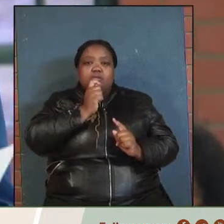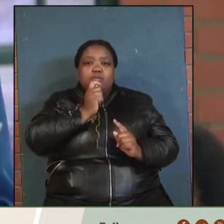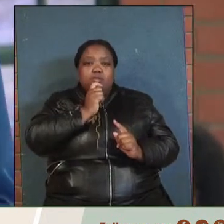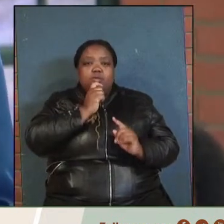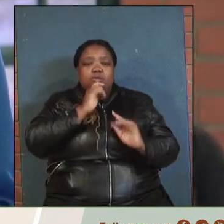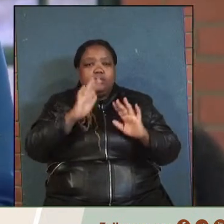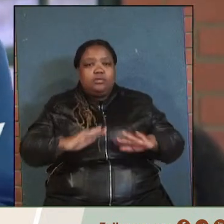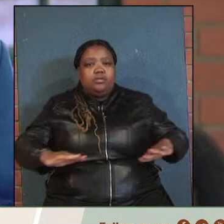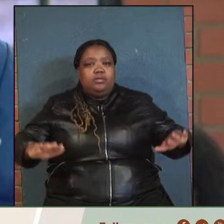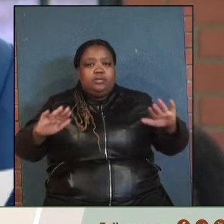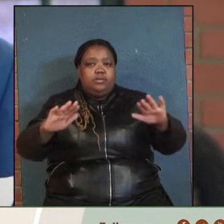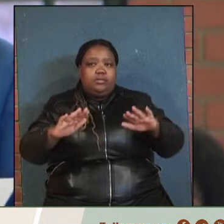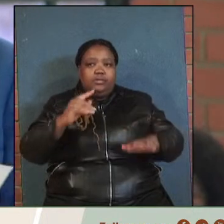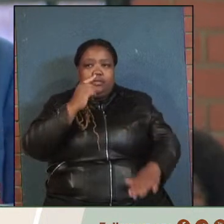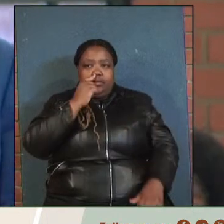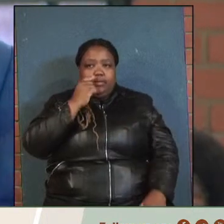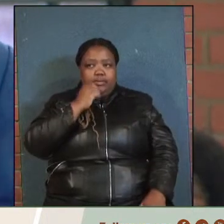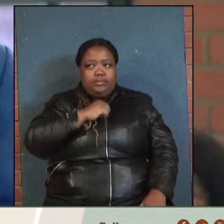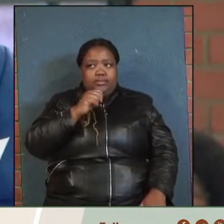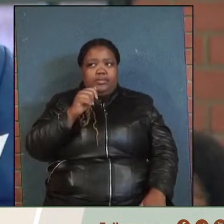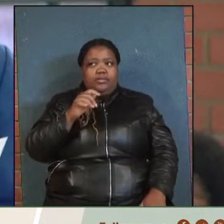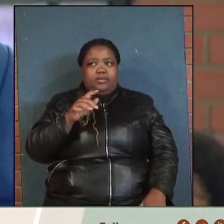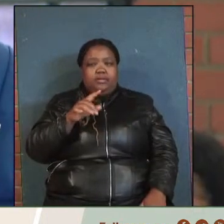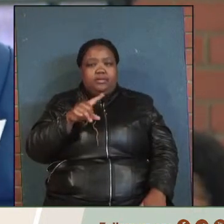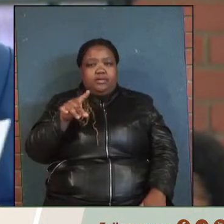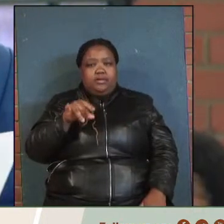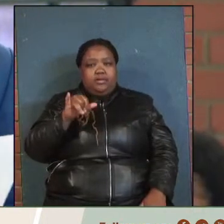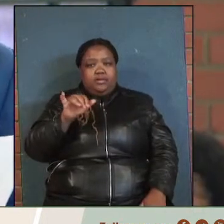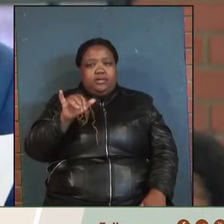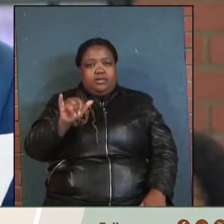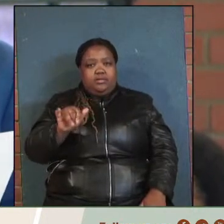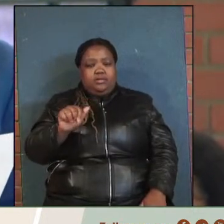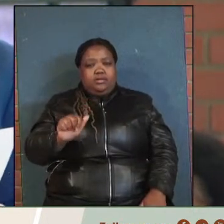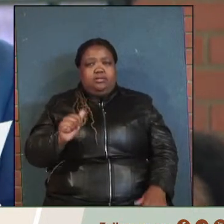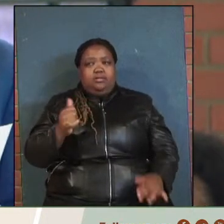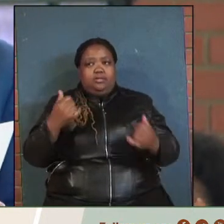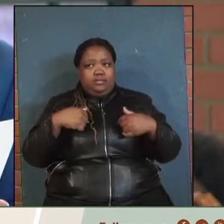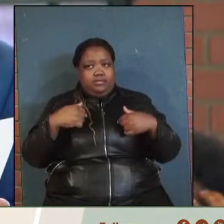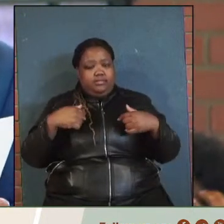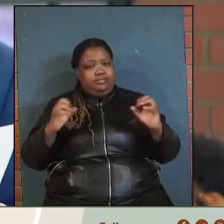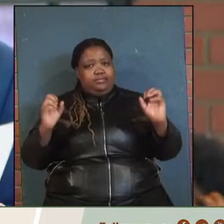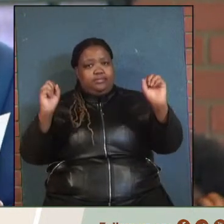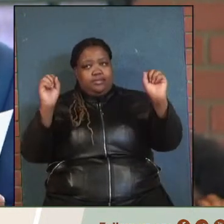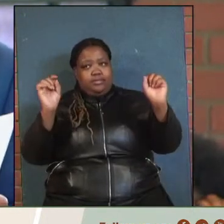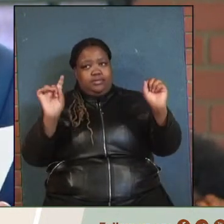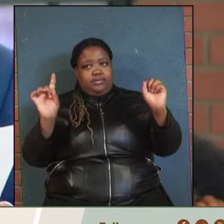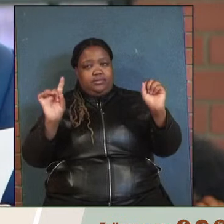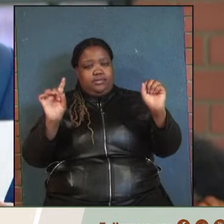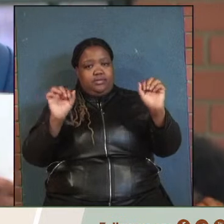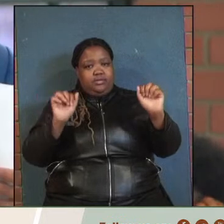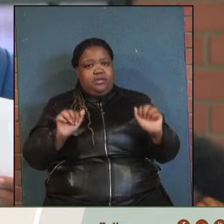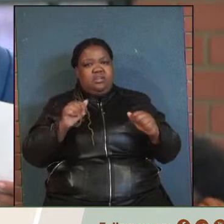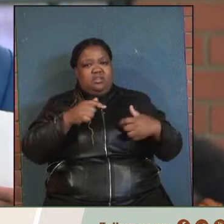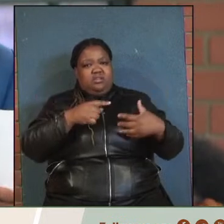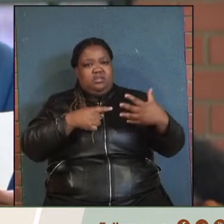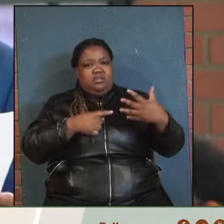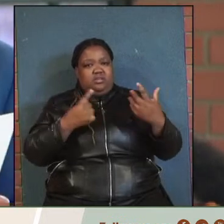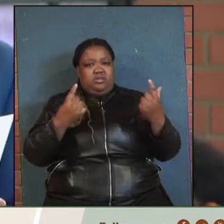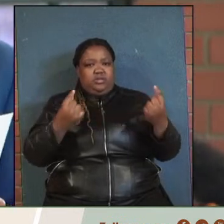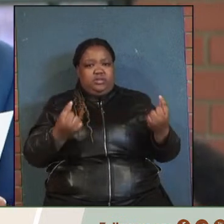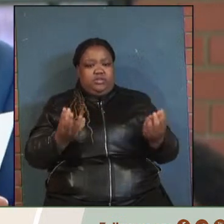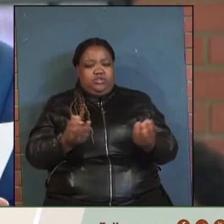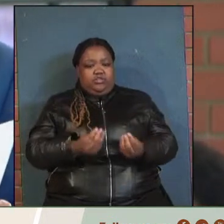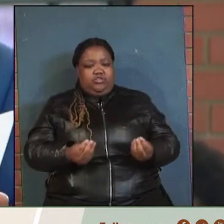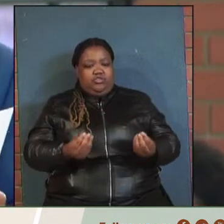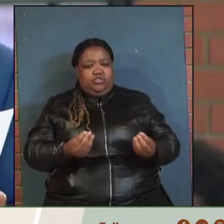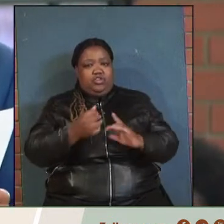is Honorable Ziad Hussein. I will be speaking about 10 things you can do to prevent child